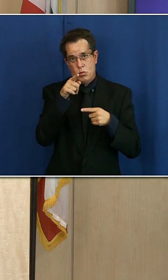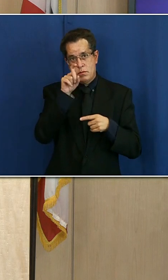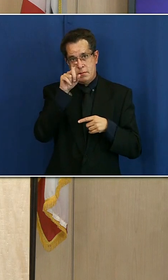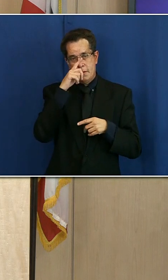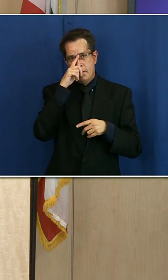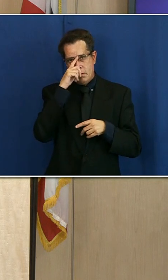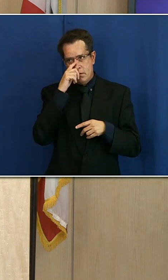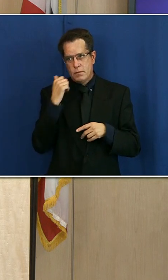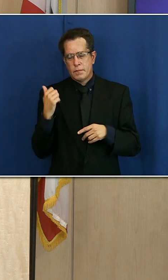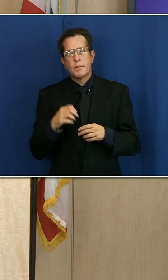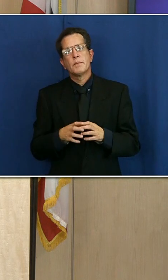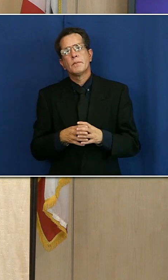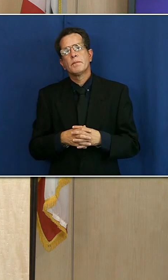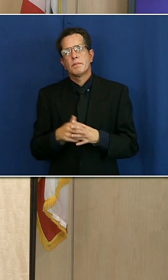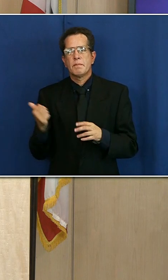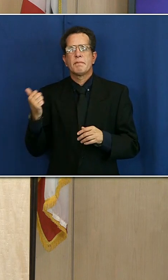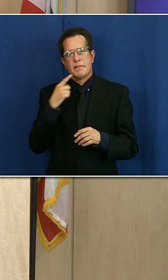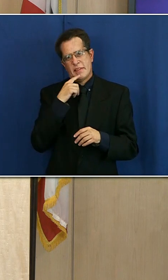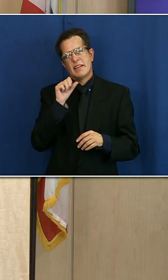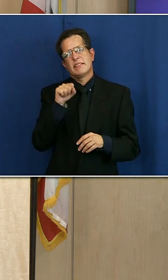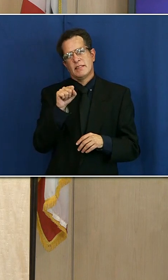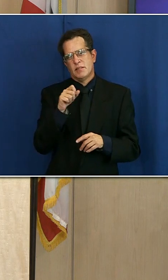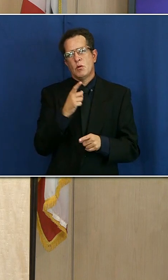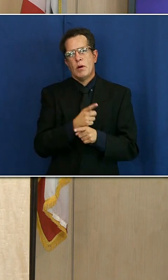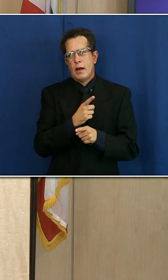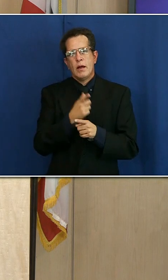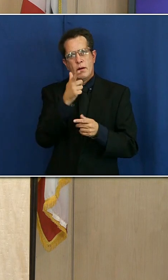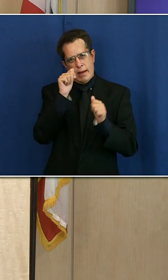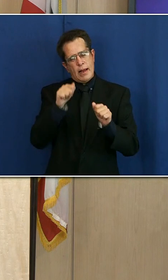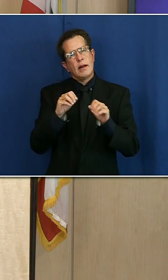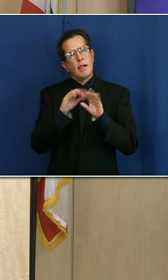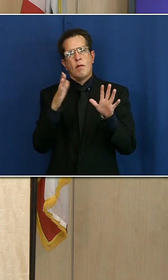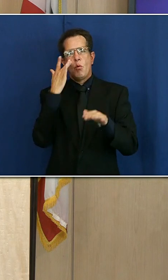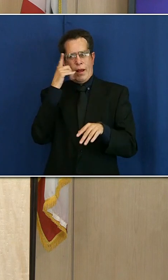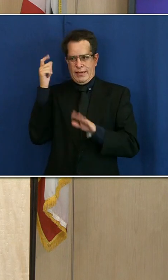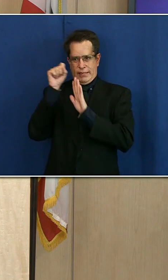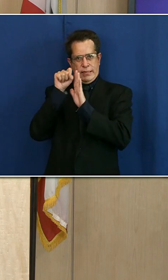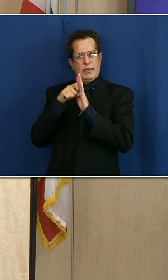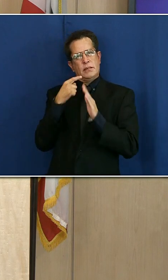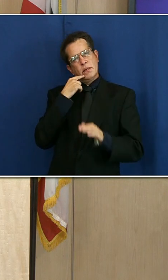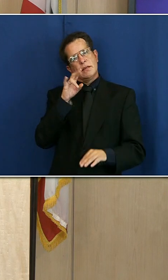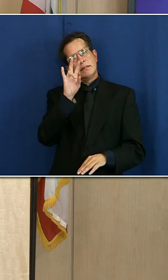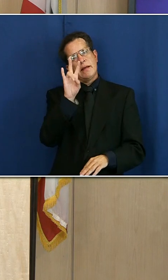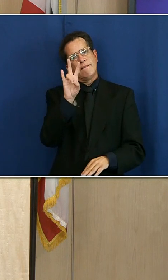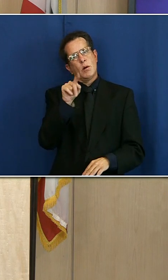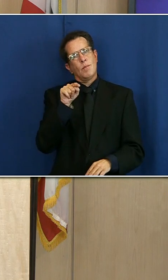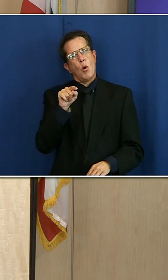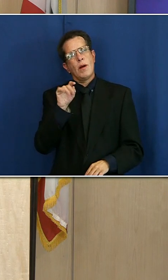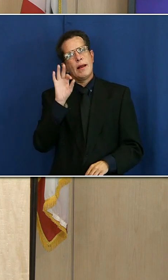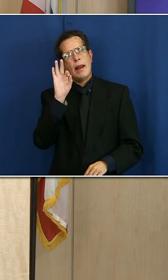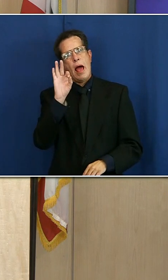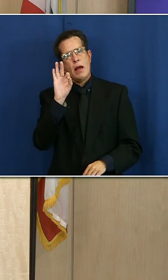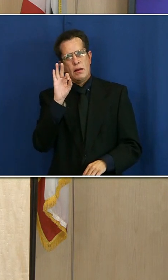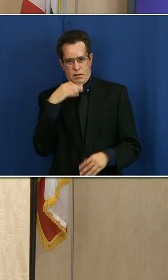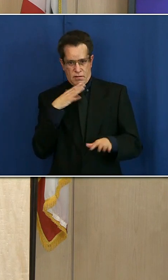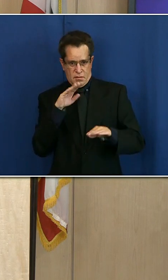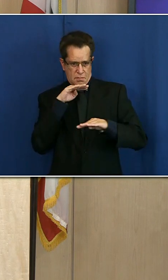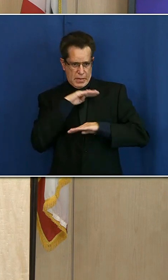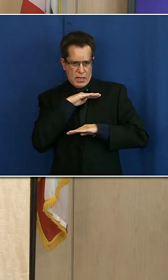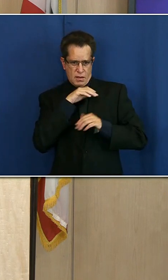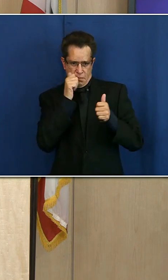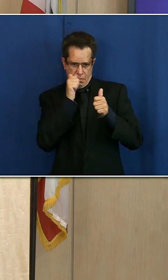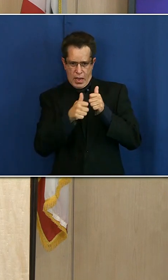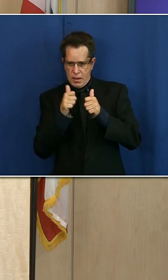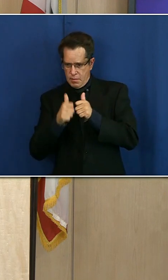question? Yeah, can you just clarify what the 7.9 then is if we're meeting all the state's thresholds